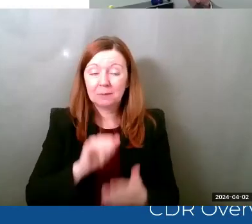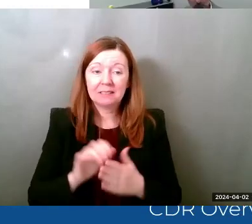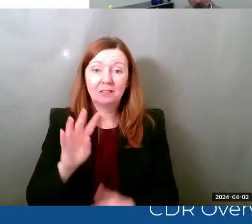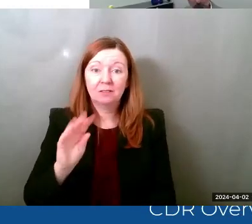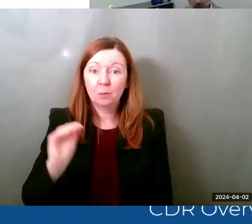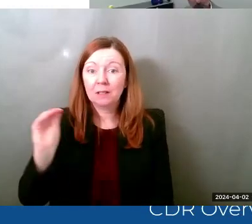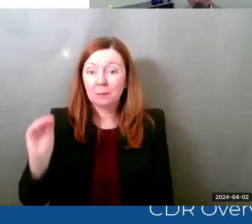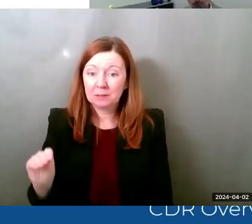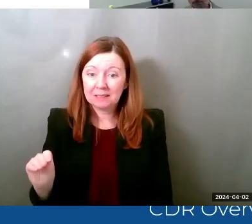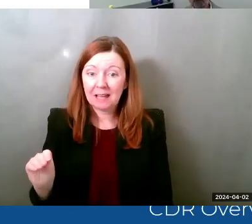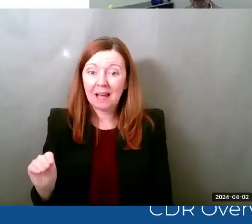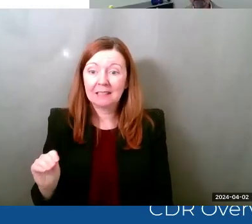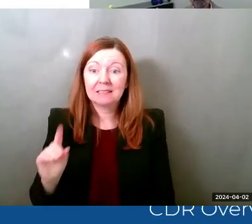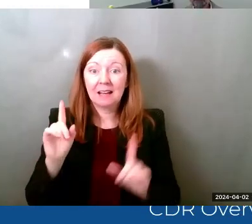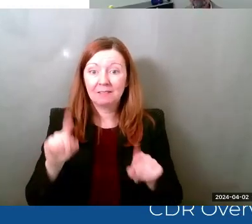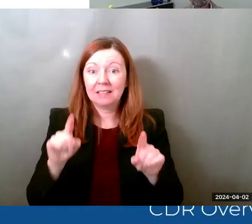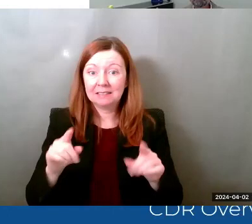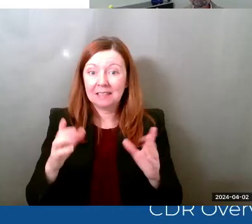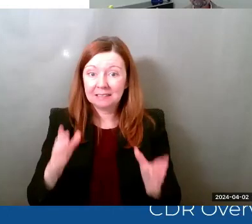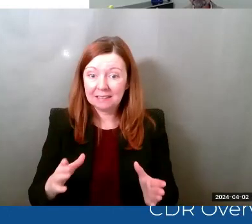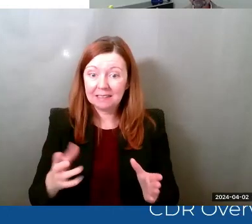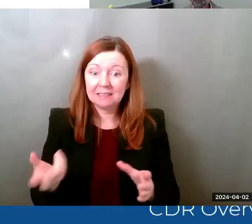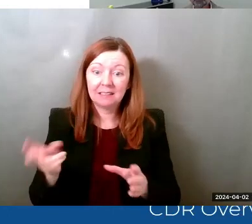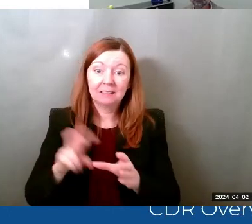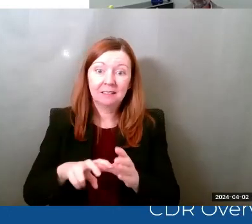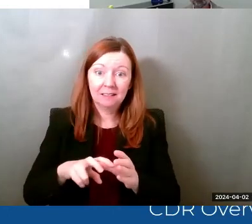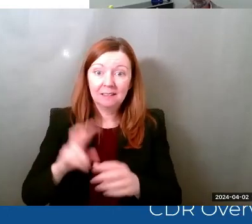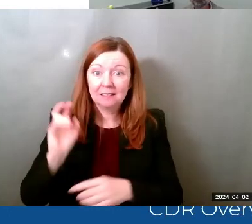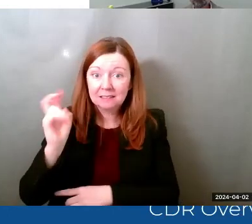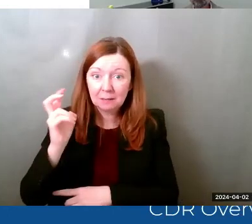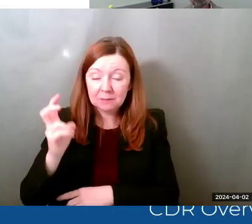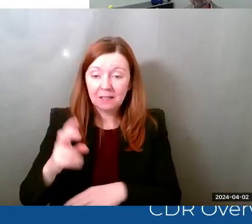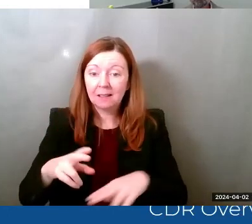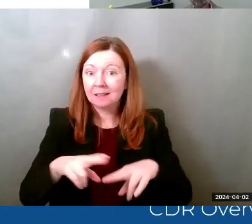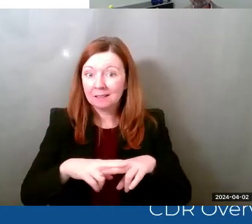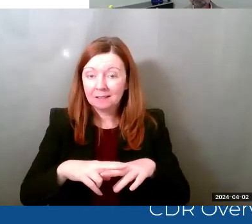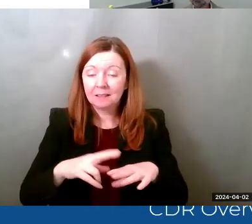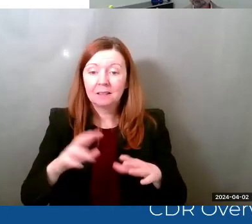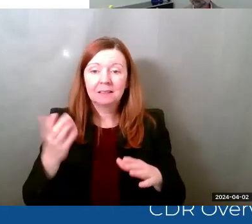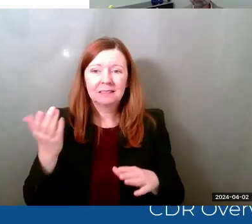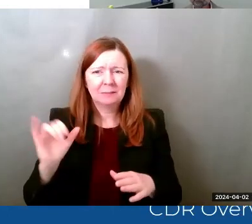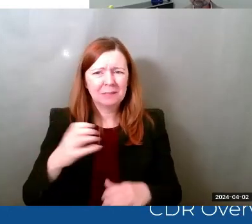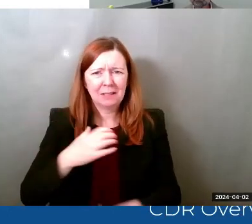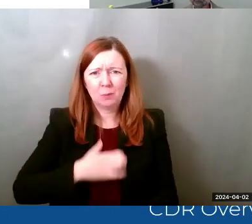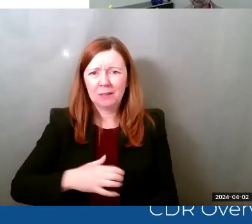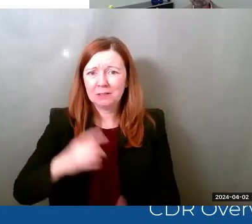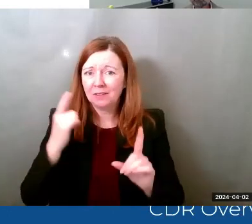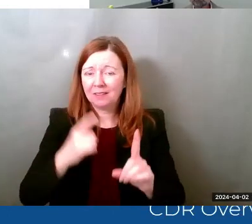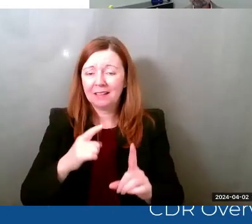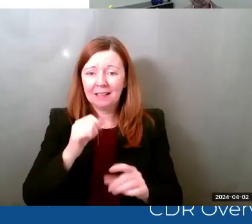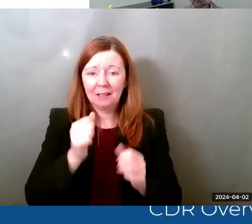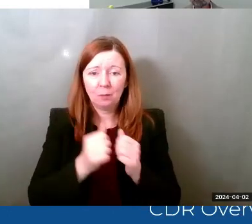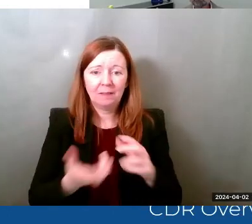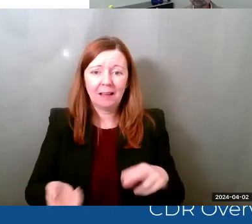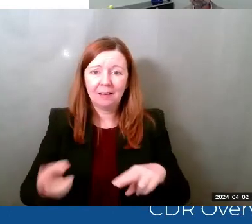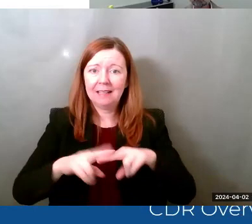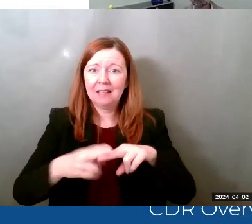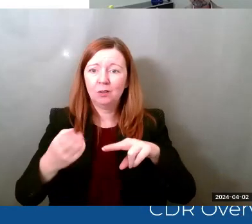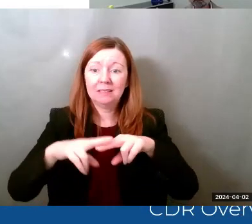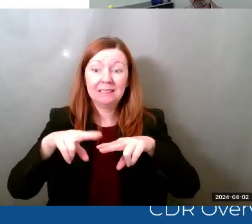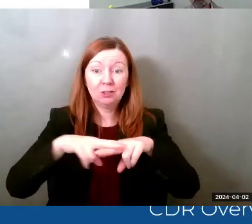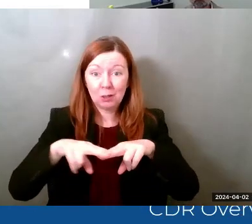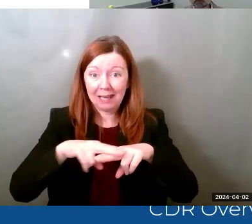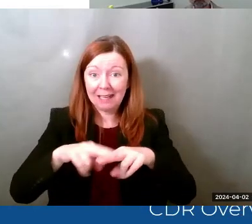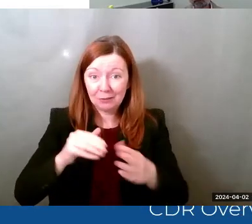40% of attendees that are taking public transportation. It just seems like wishful thinking without increasing train